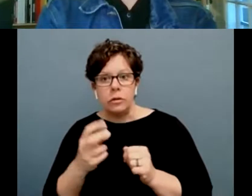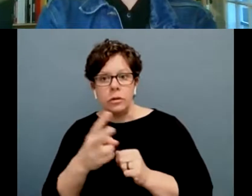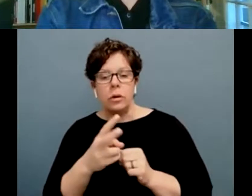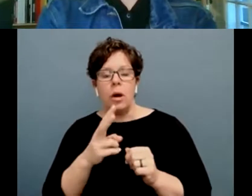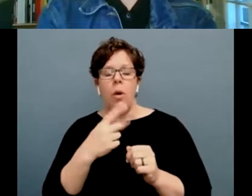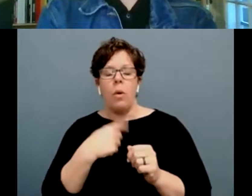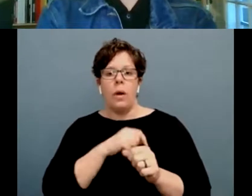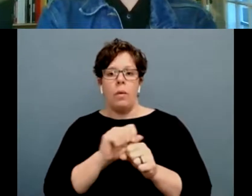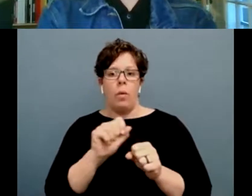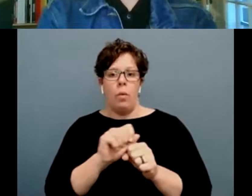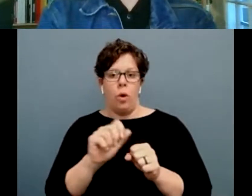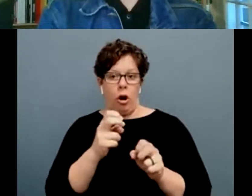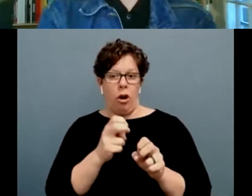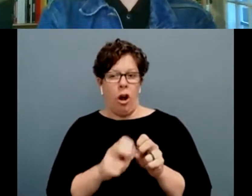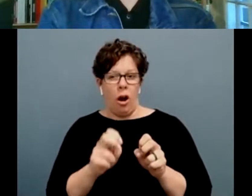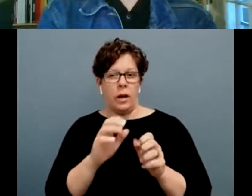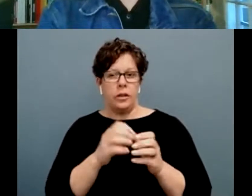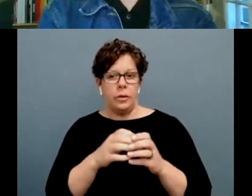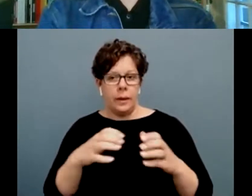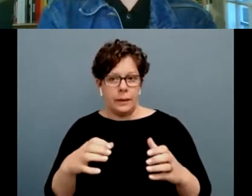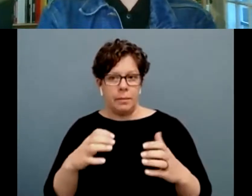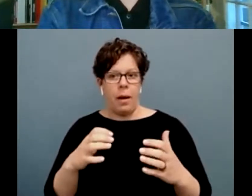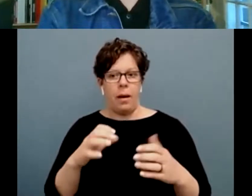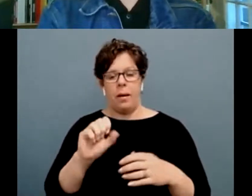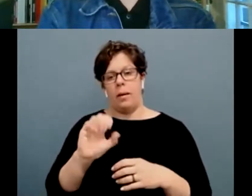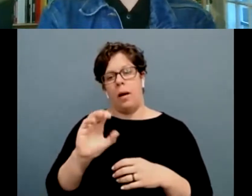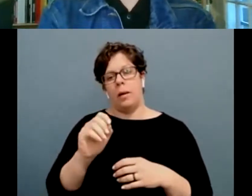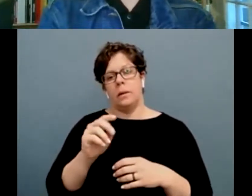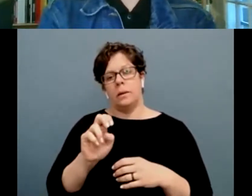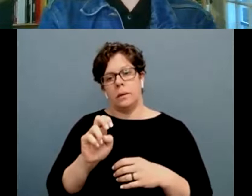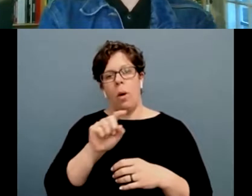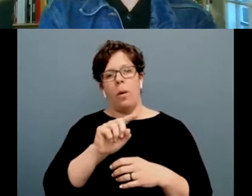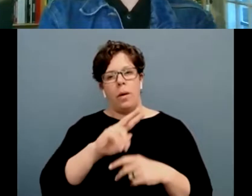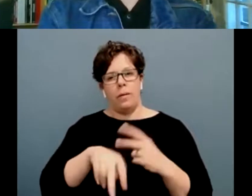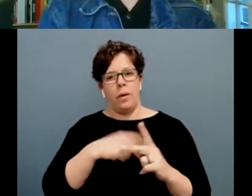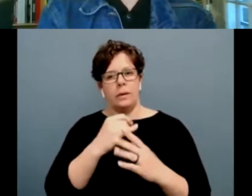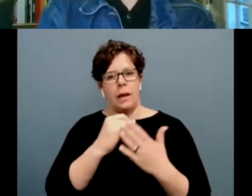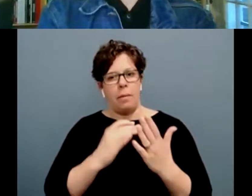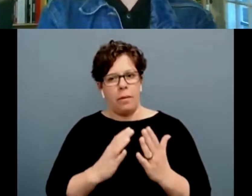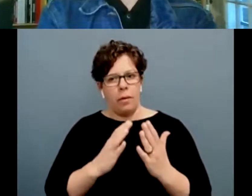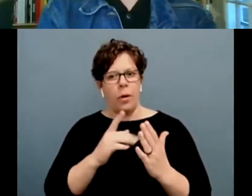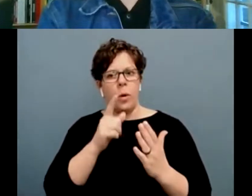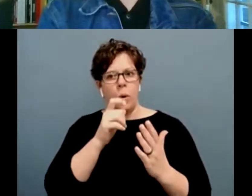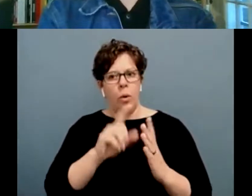effort to expand the breadth and scope of those types of artists who have